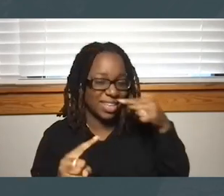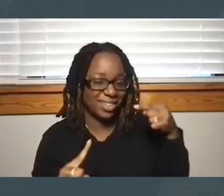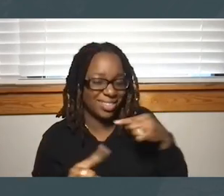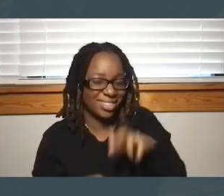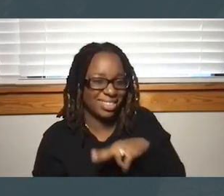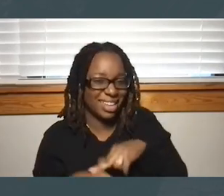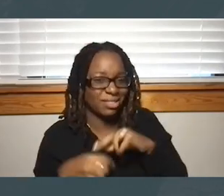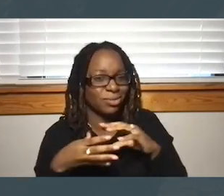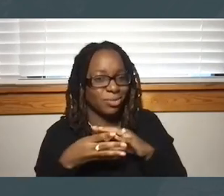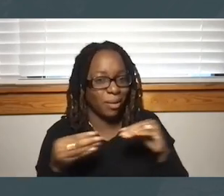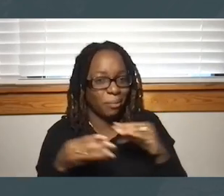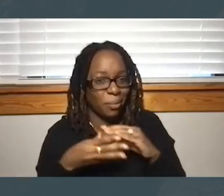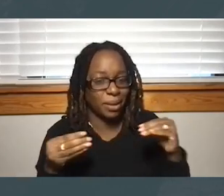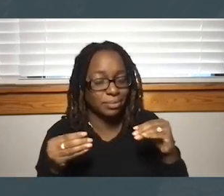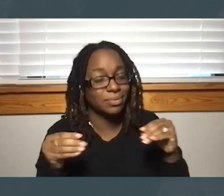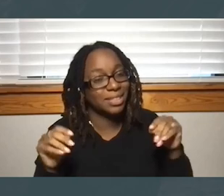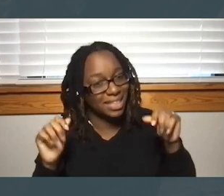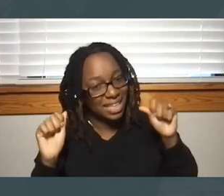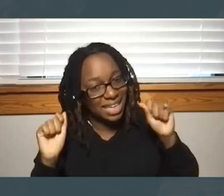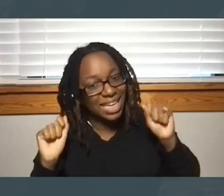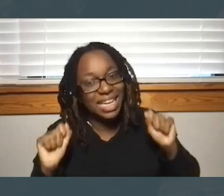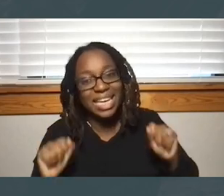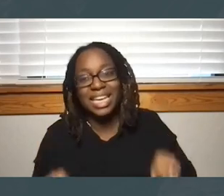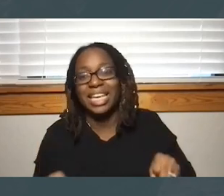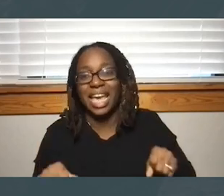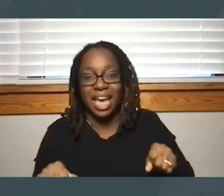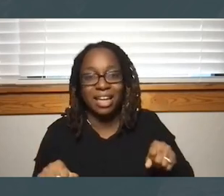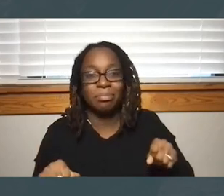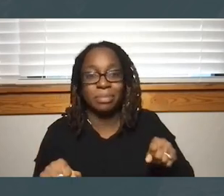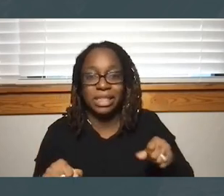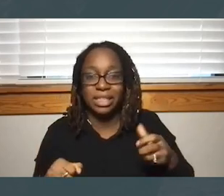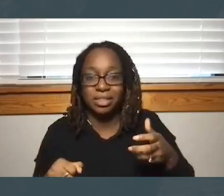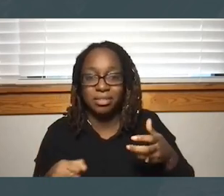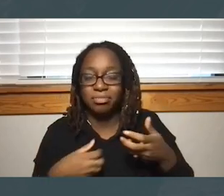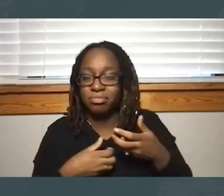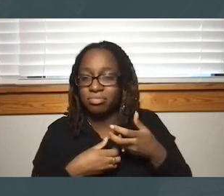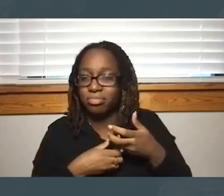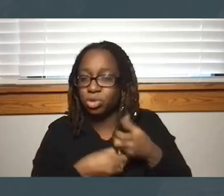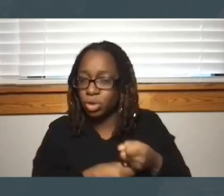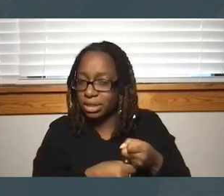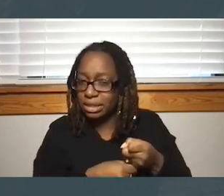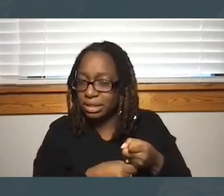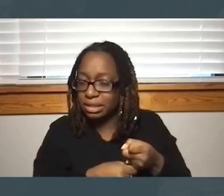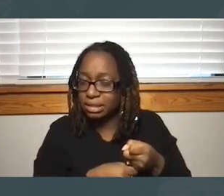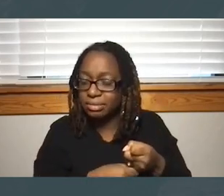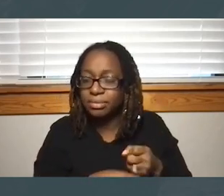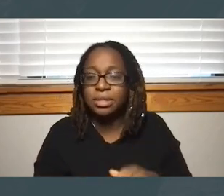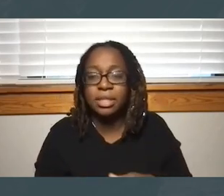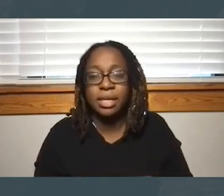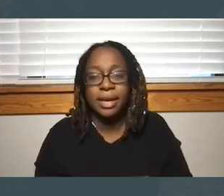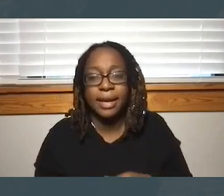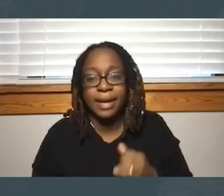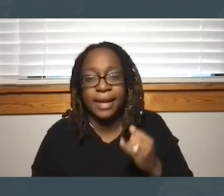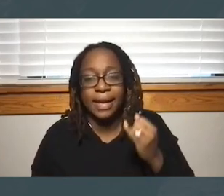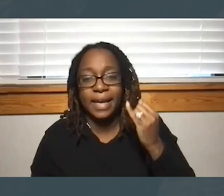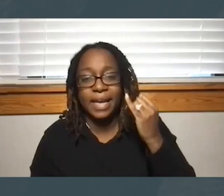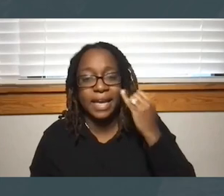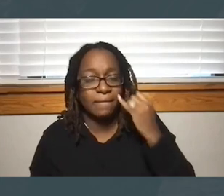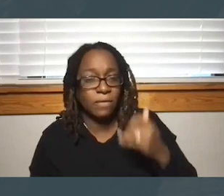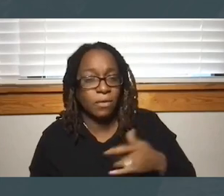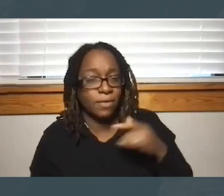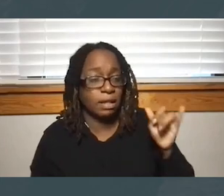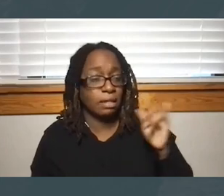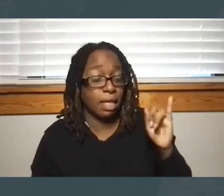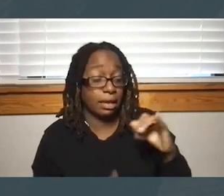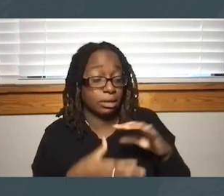yes, indeed, can be trapped. They can be traps, right? Because if you denationalize the